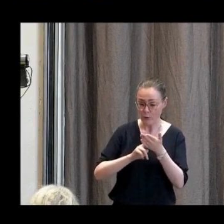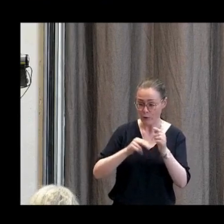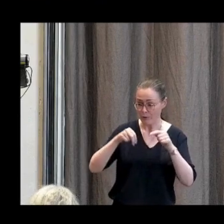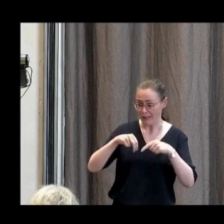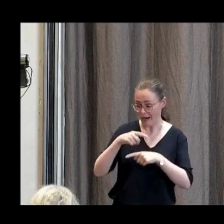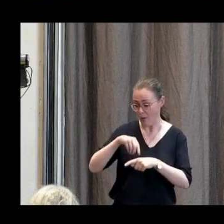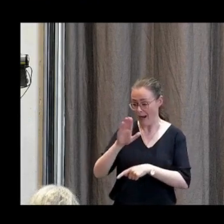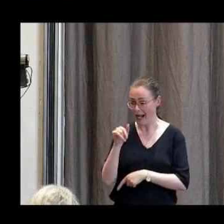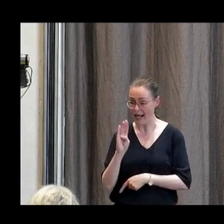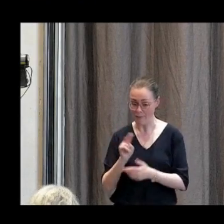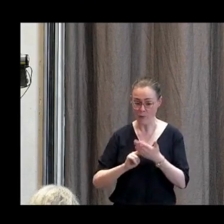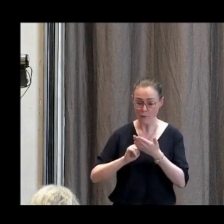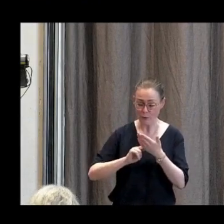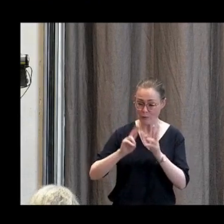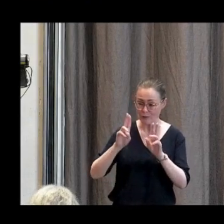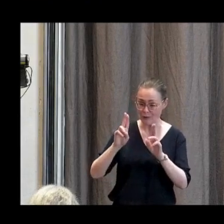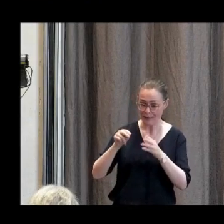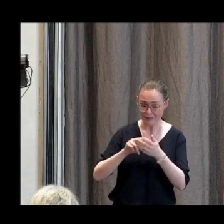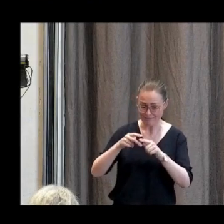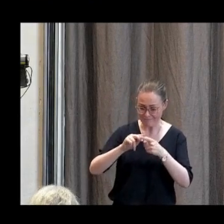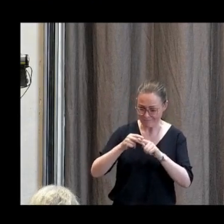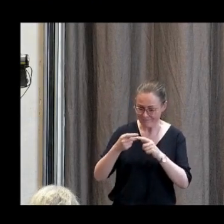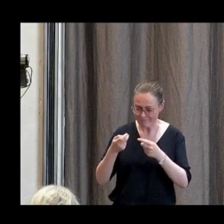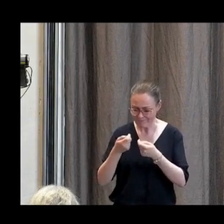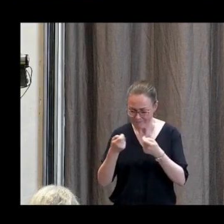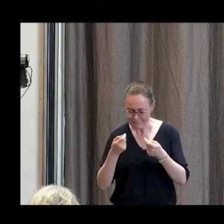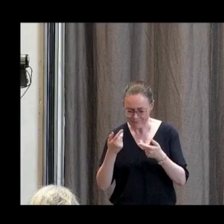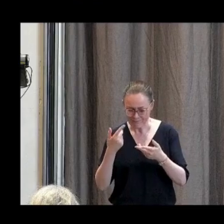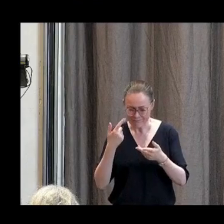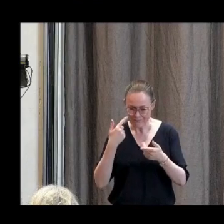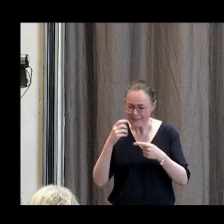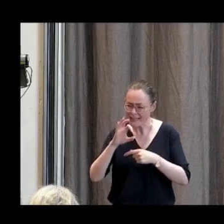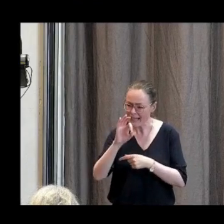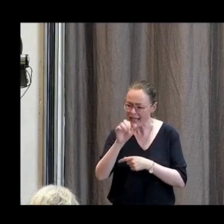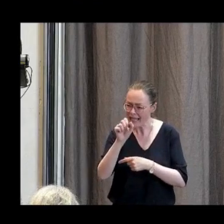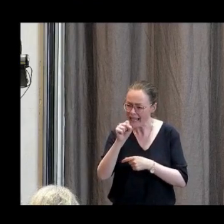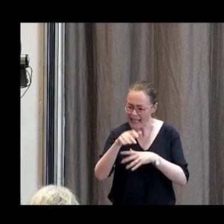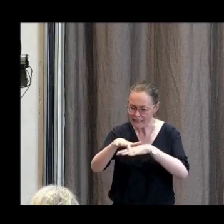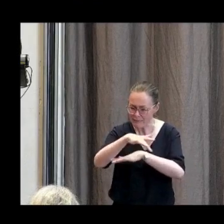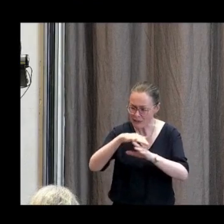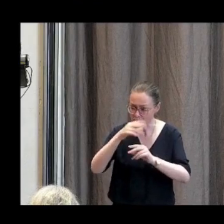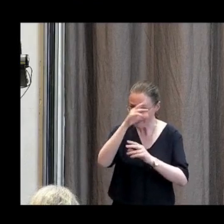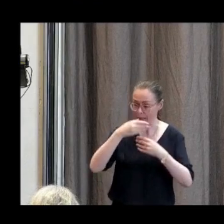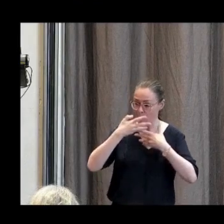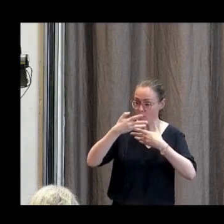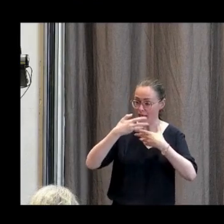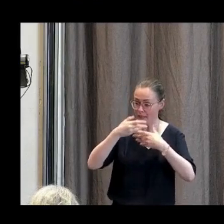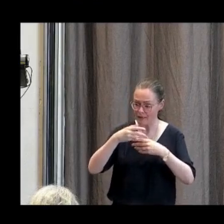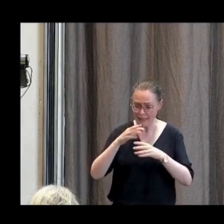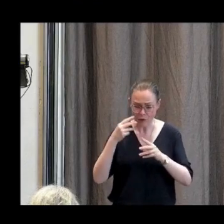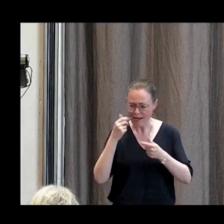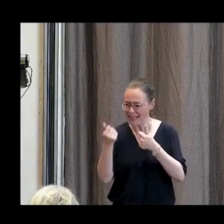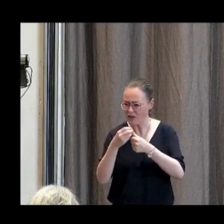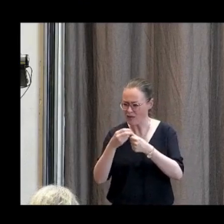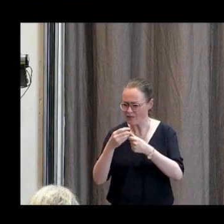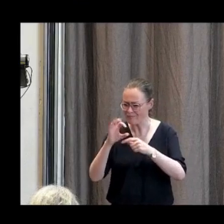lab that can really pull apart a kind of a gas mixture such as breath or other volatile